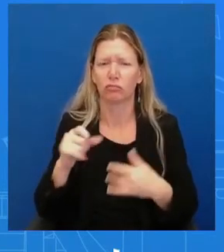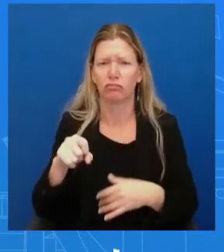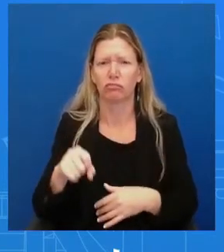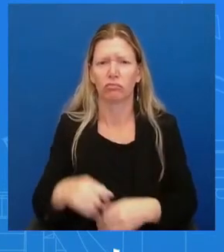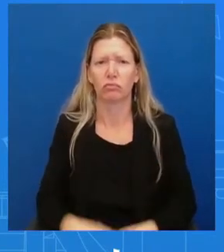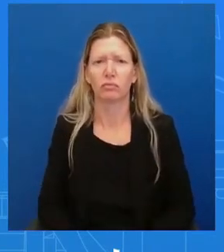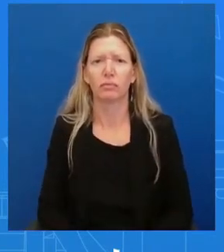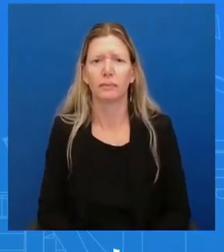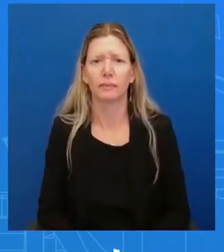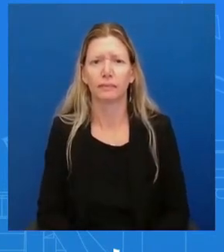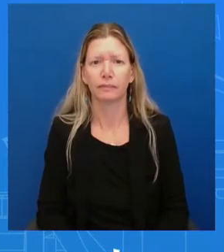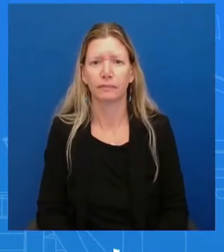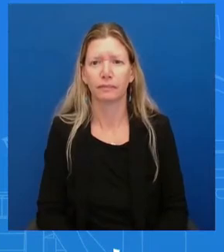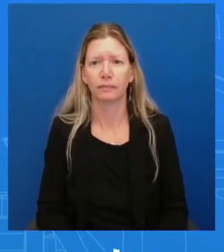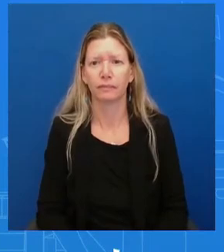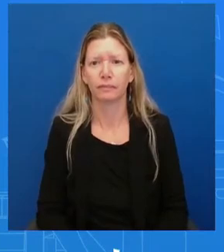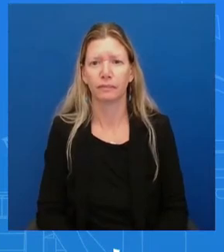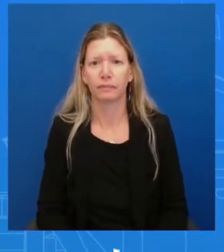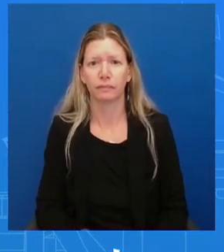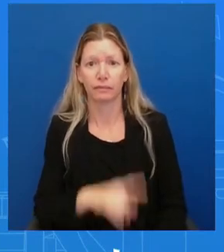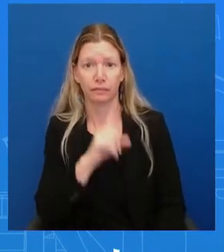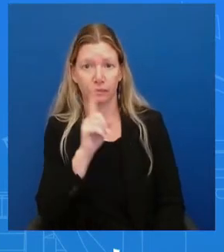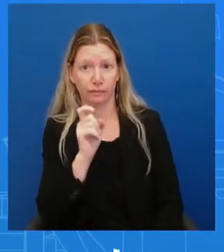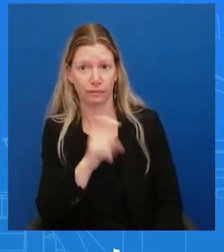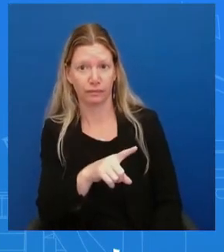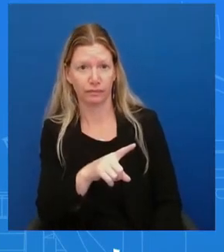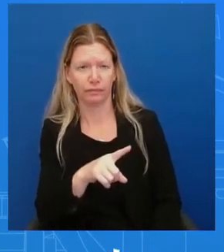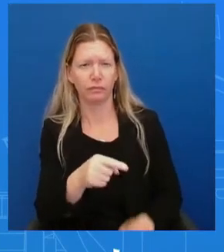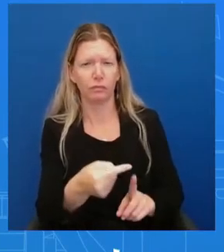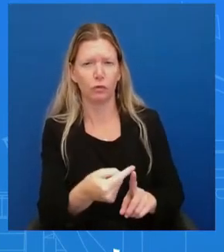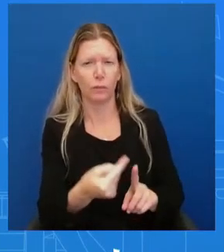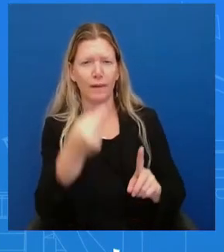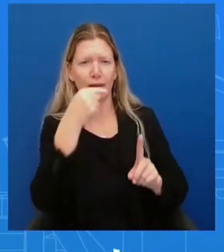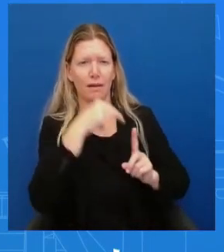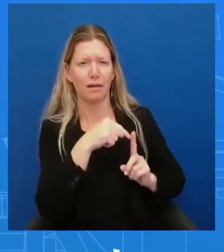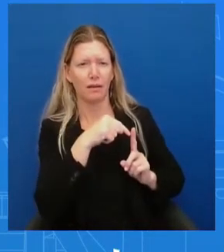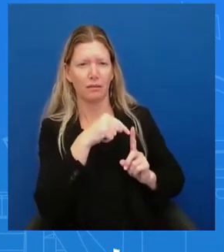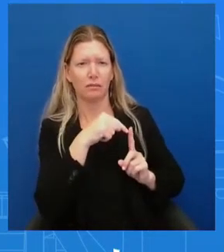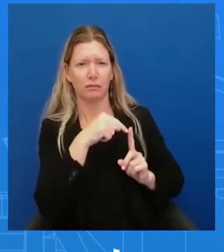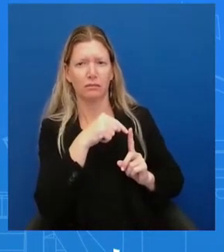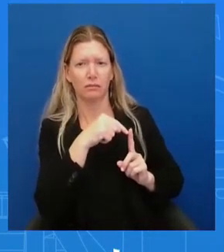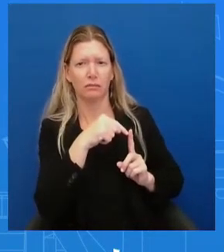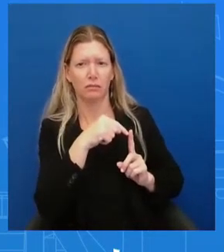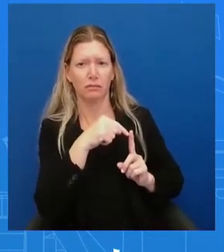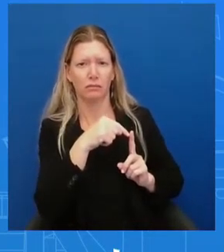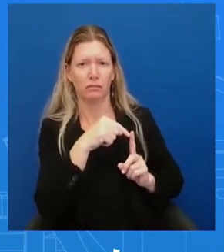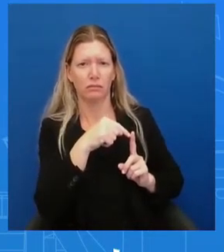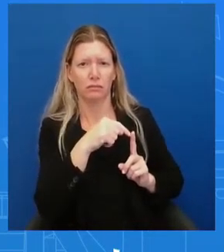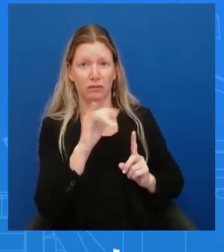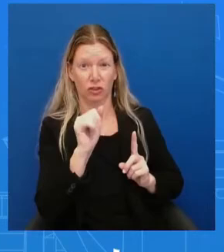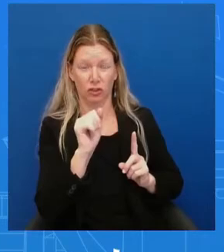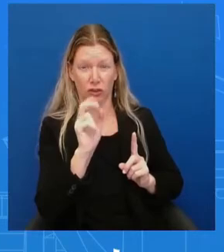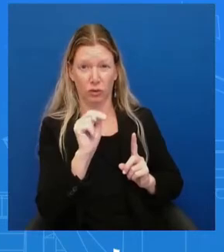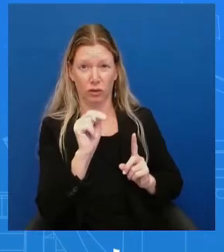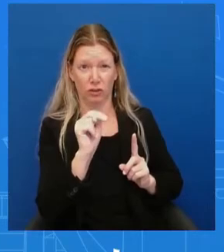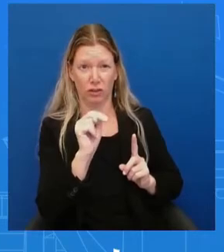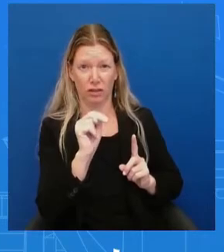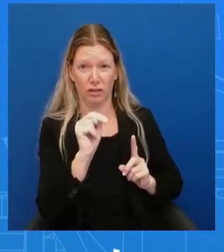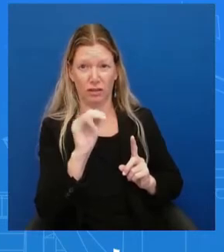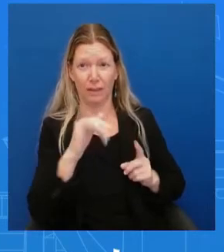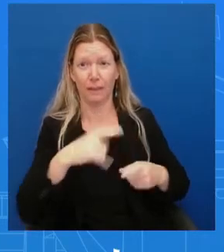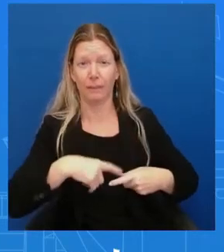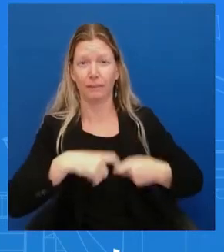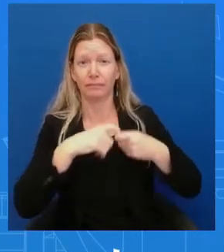Thanks, Karine. Just kind of going back to the LNG pause for a minute. In January, when the pause was announced, the president put out a statement, and he